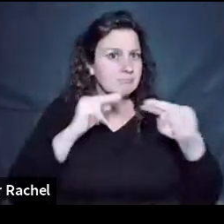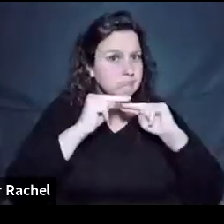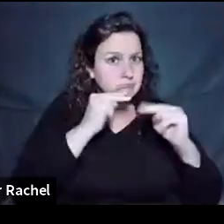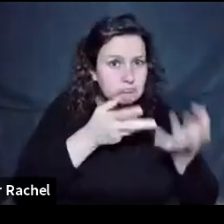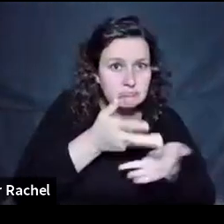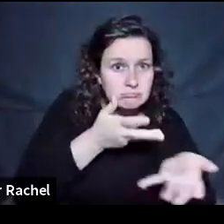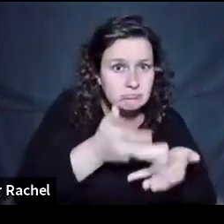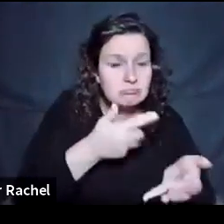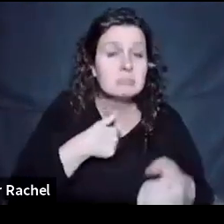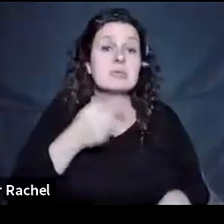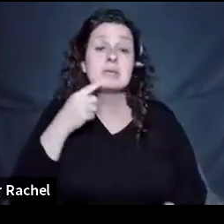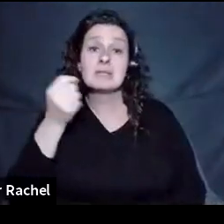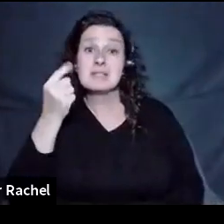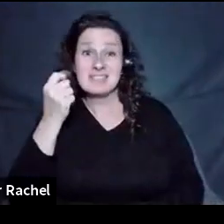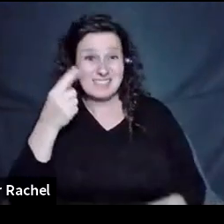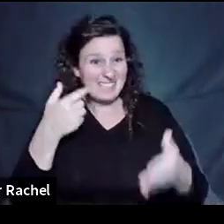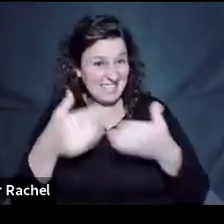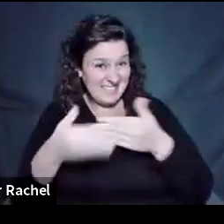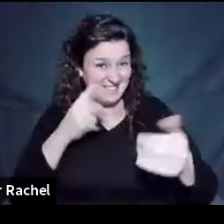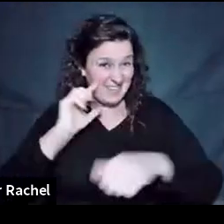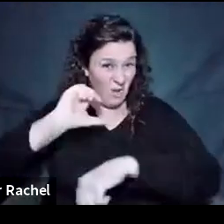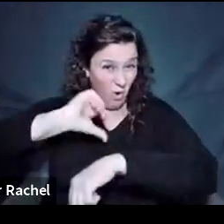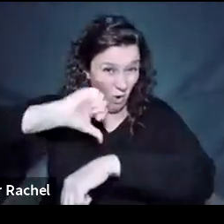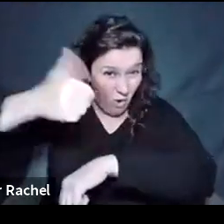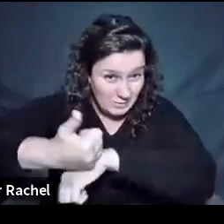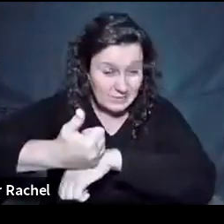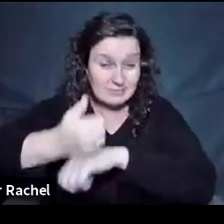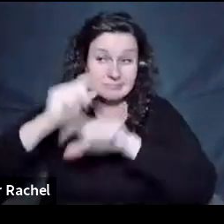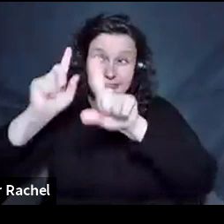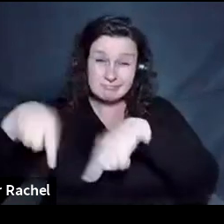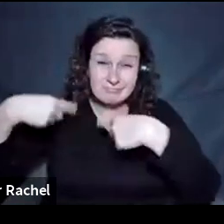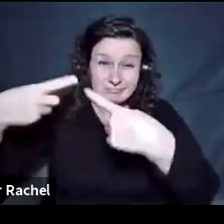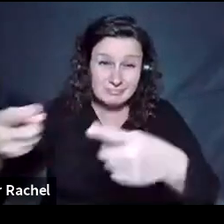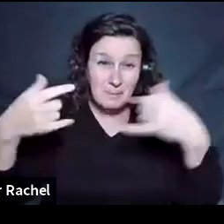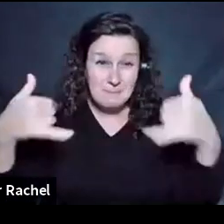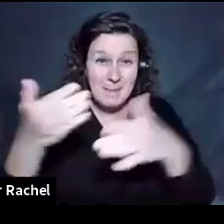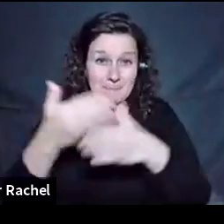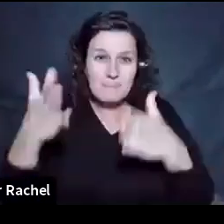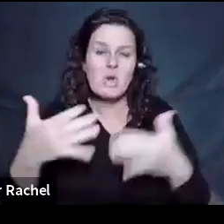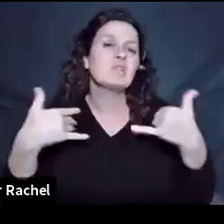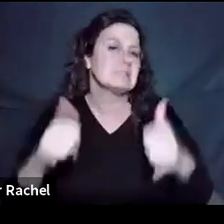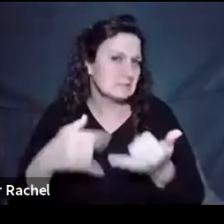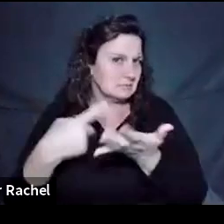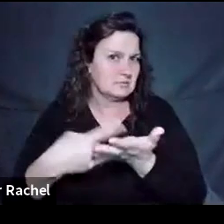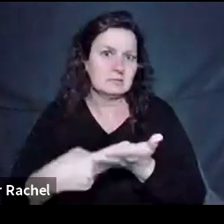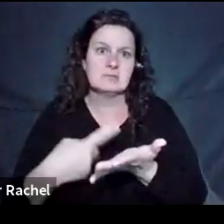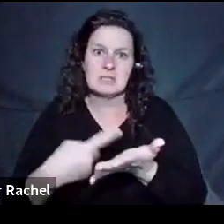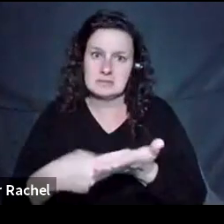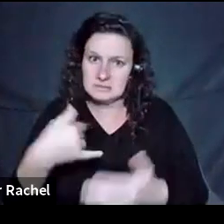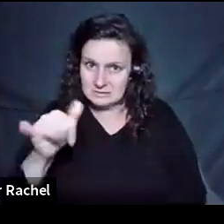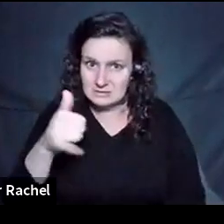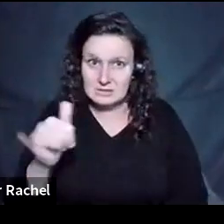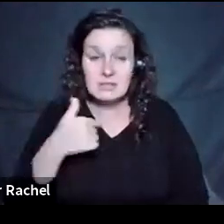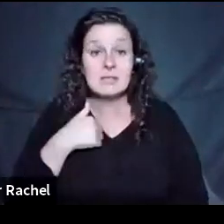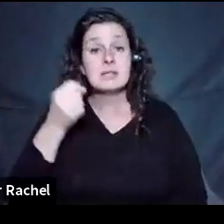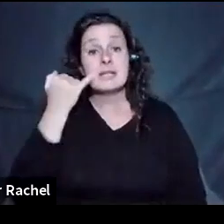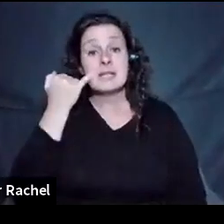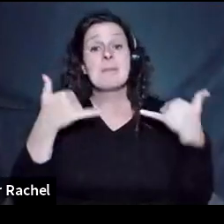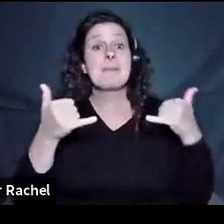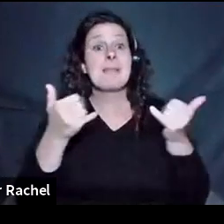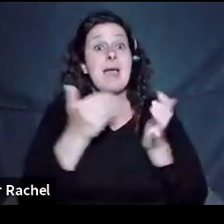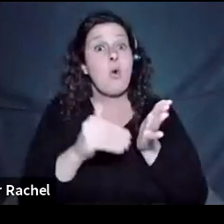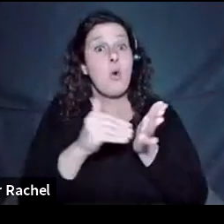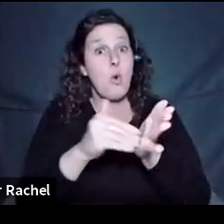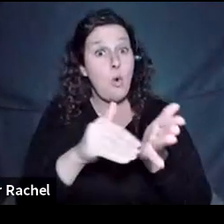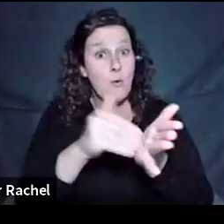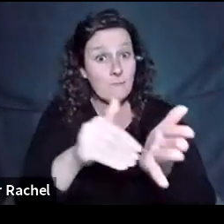do even with established long-term play partners. Now, what it looks like with someone that I play with very often really